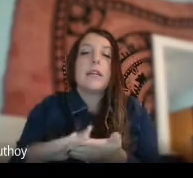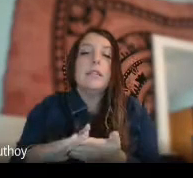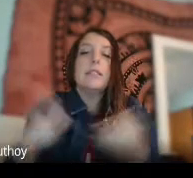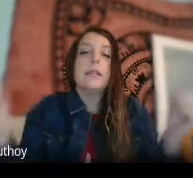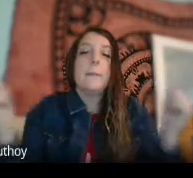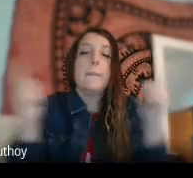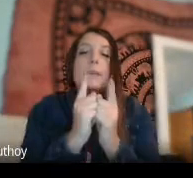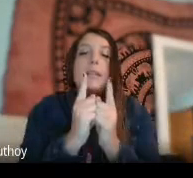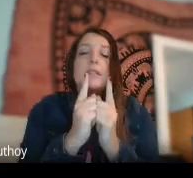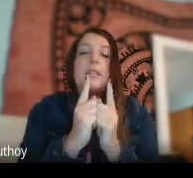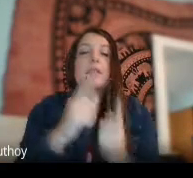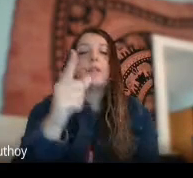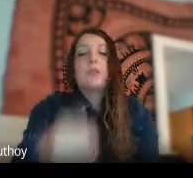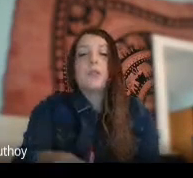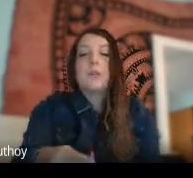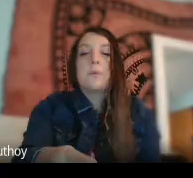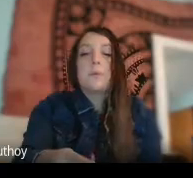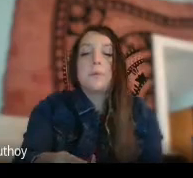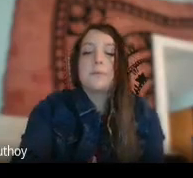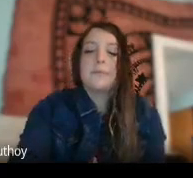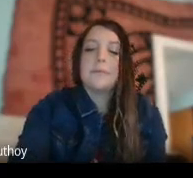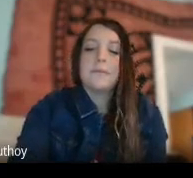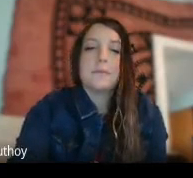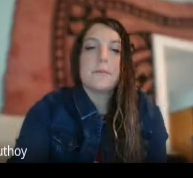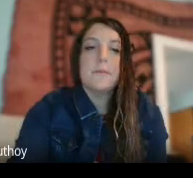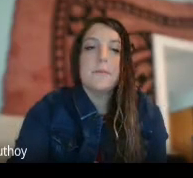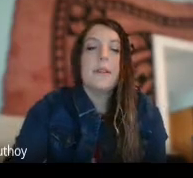so nice. Meet you.